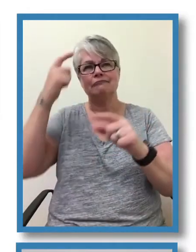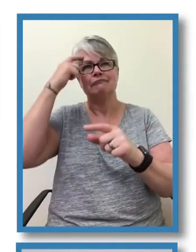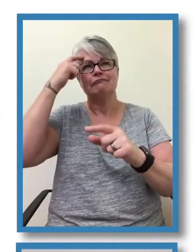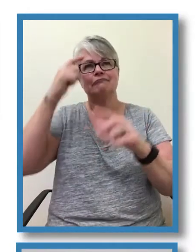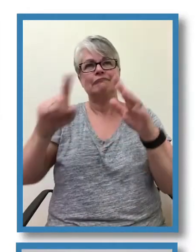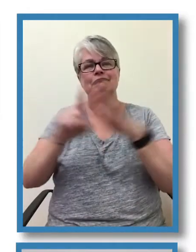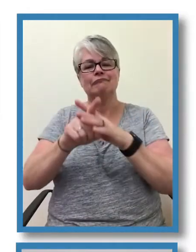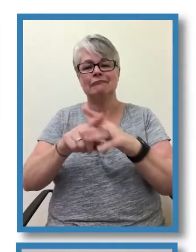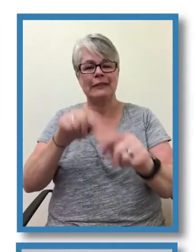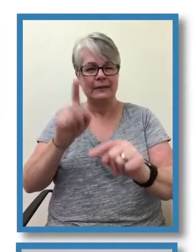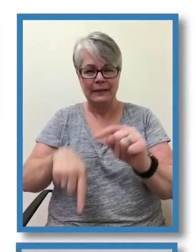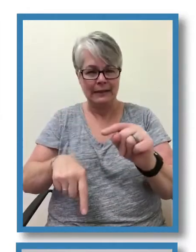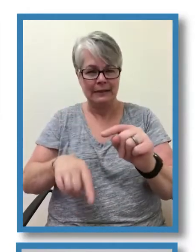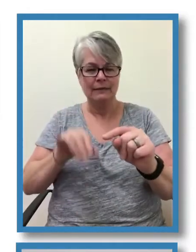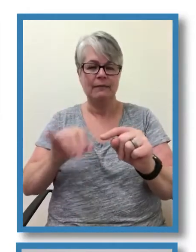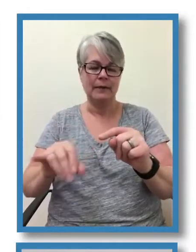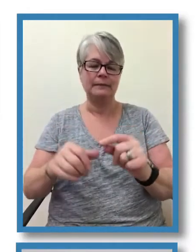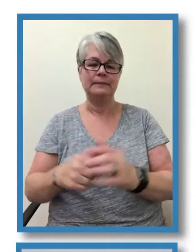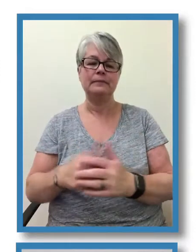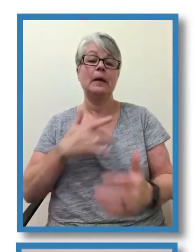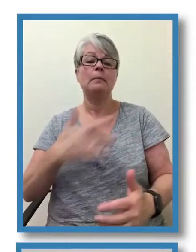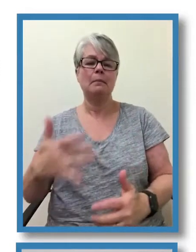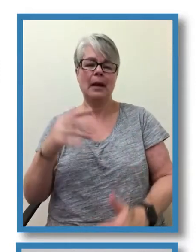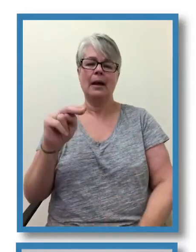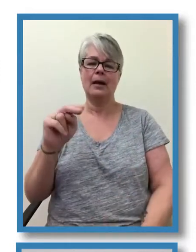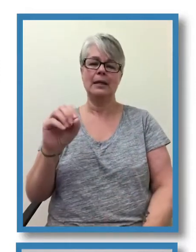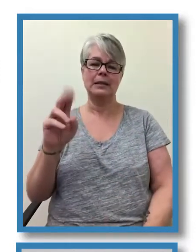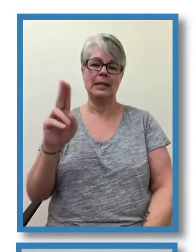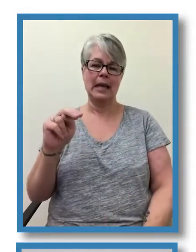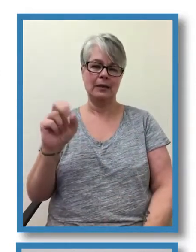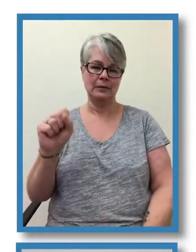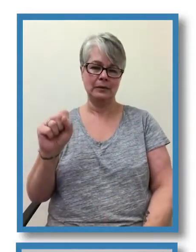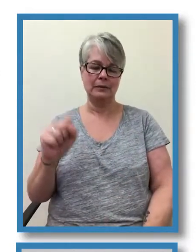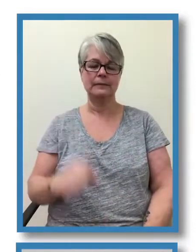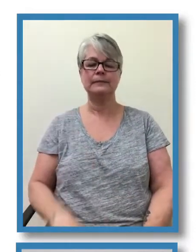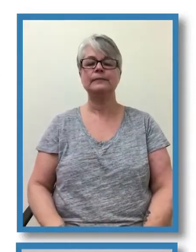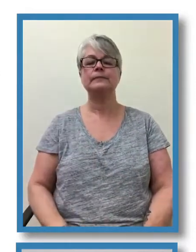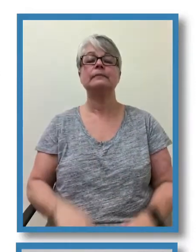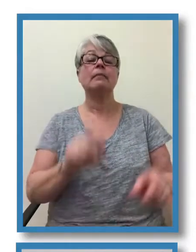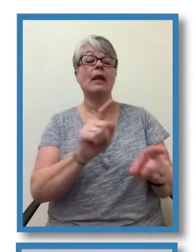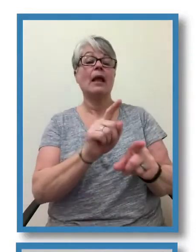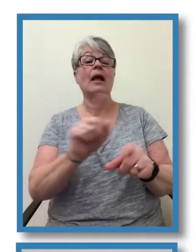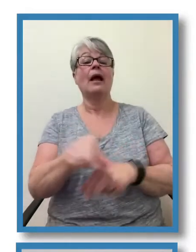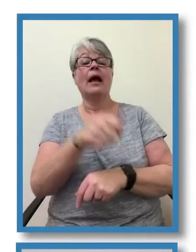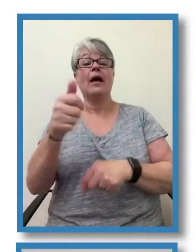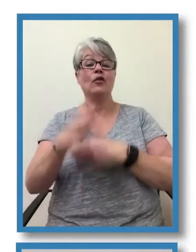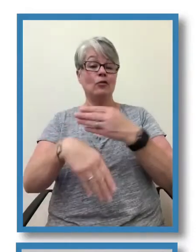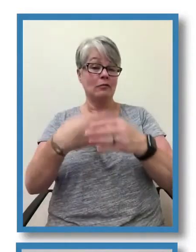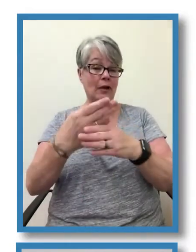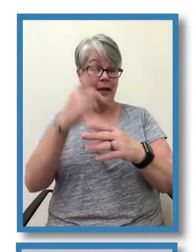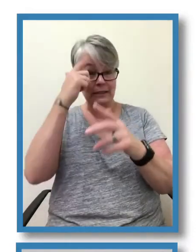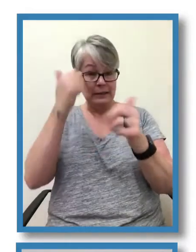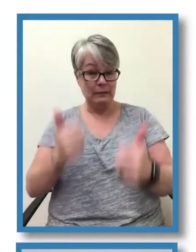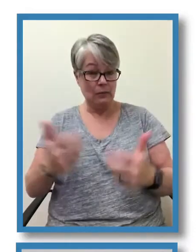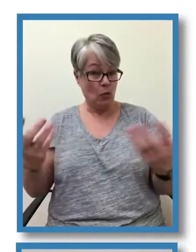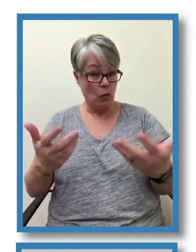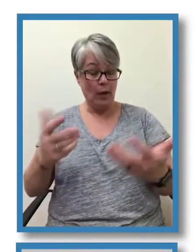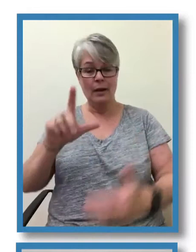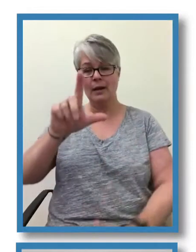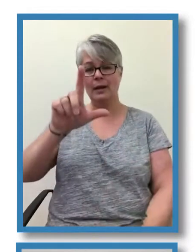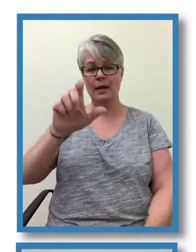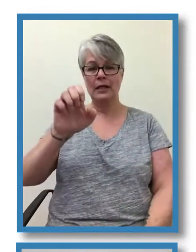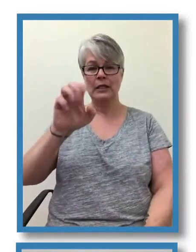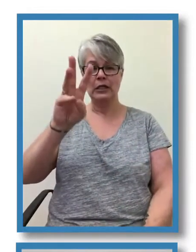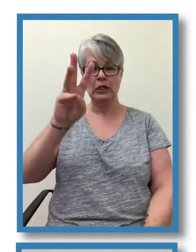symptoms, early visual hallucinations, fluctuations in levels of consciousness, and Parkinsonism, and it's that visual